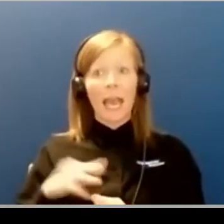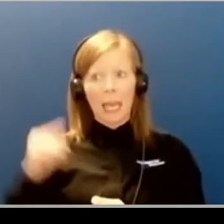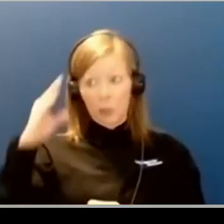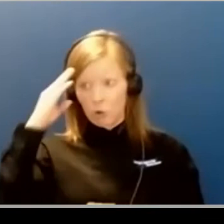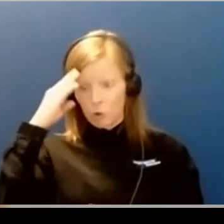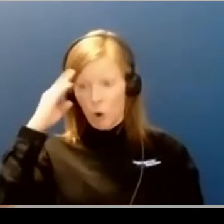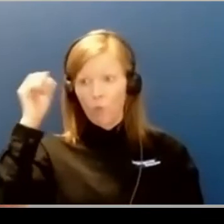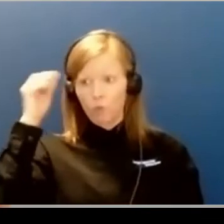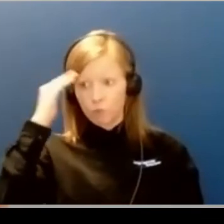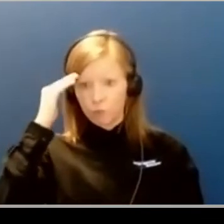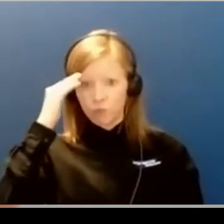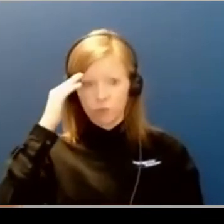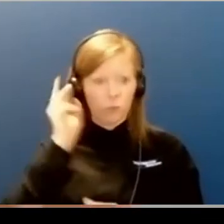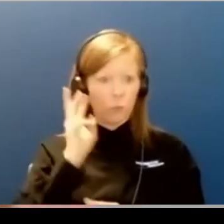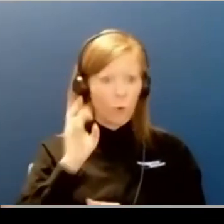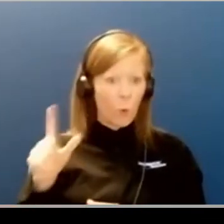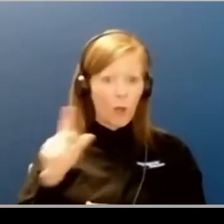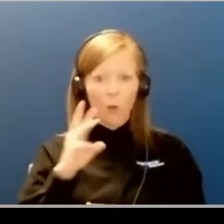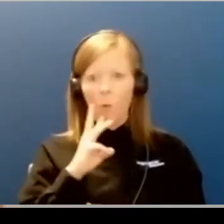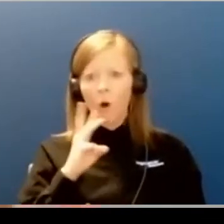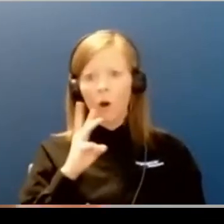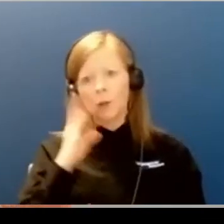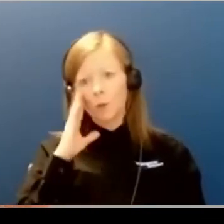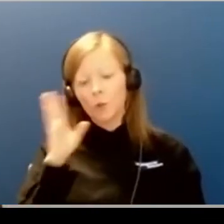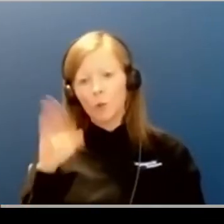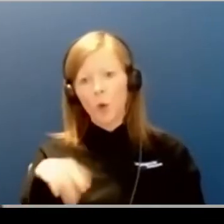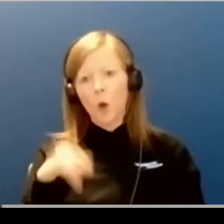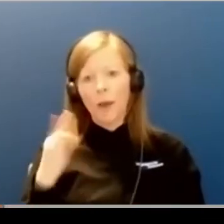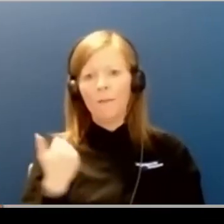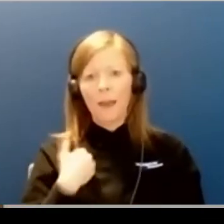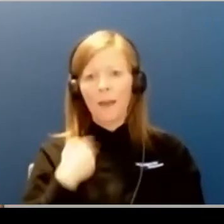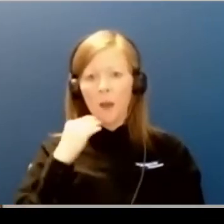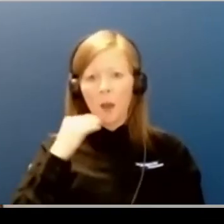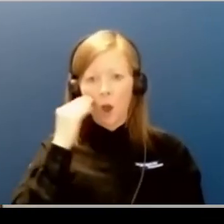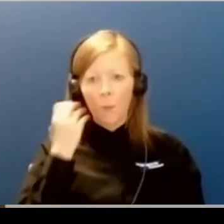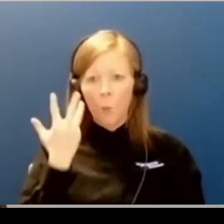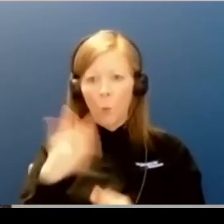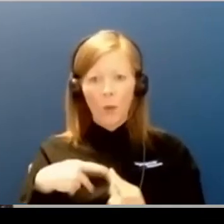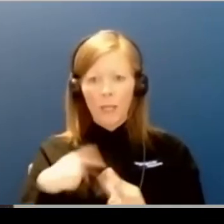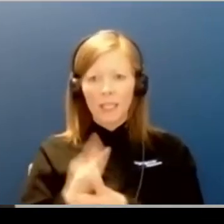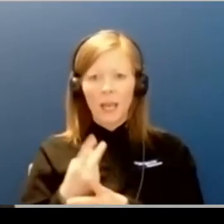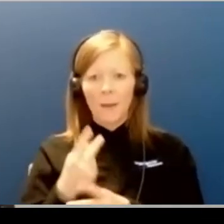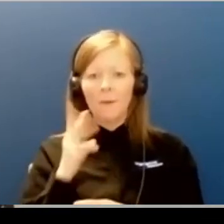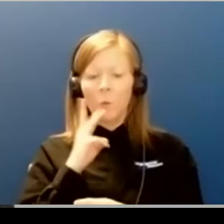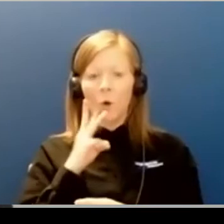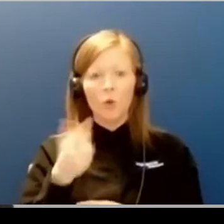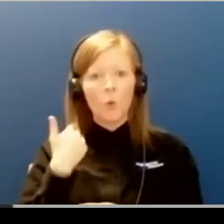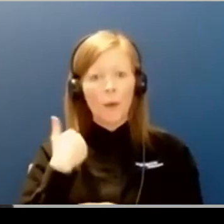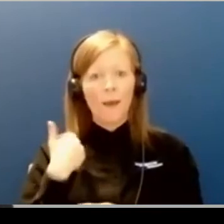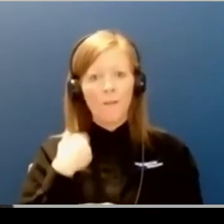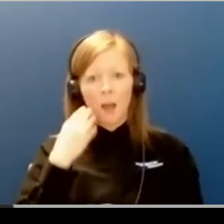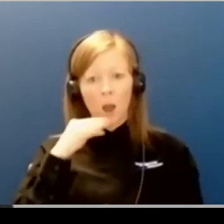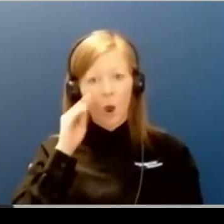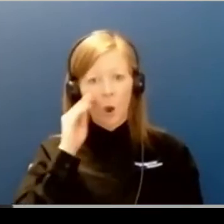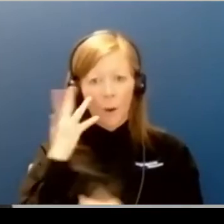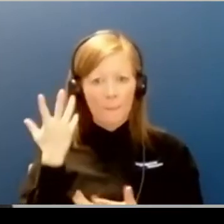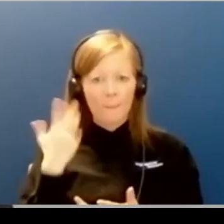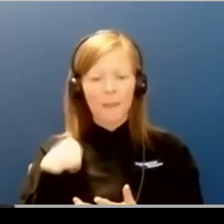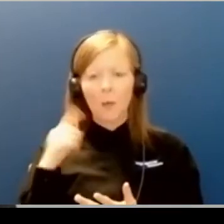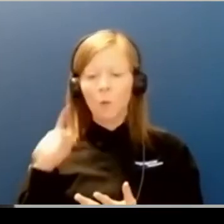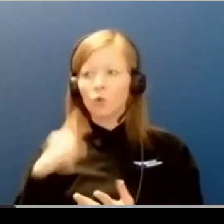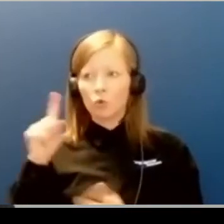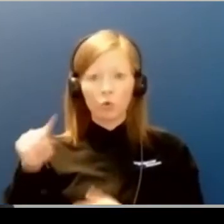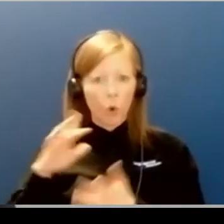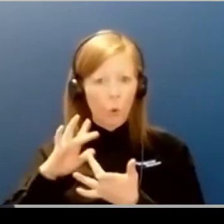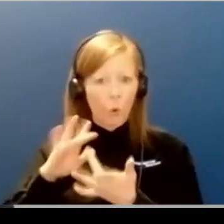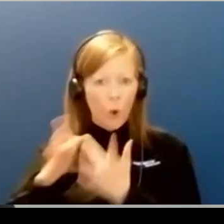have well water, if you have well water at home, or what type of water you have at home, I will just go online. We